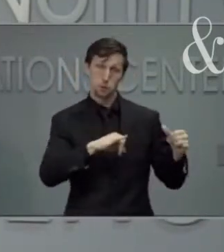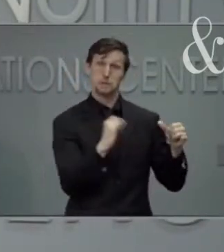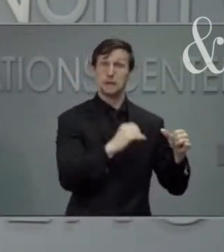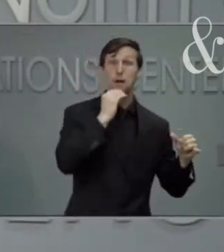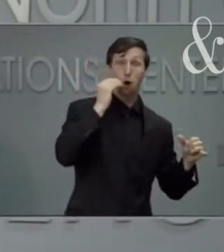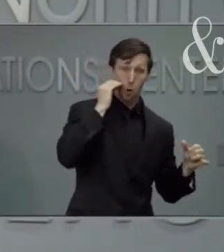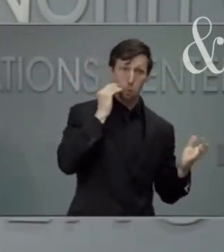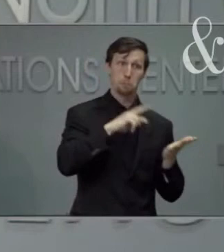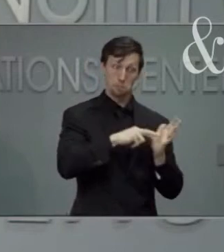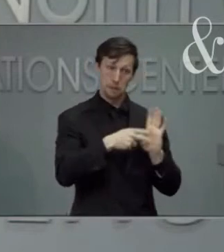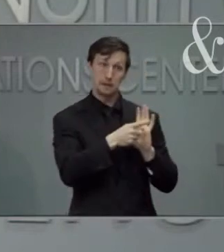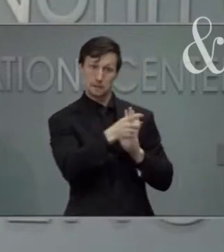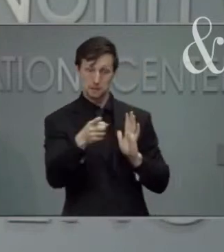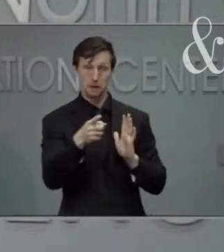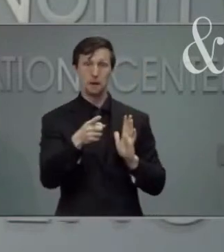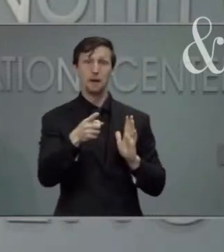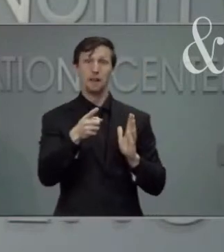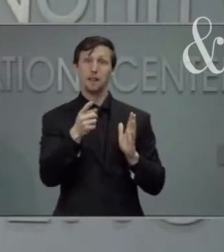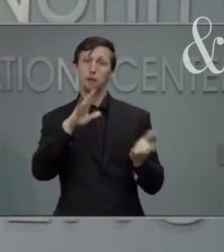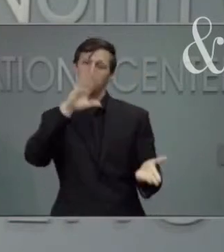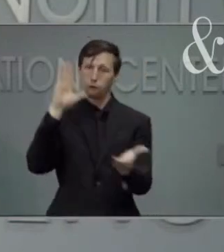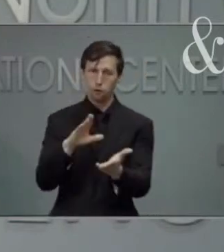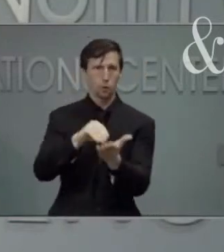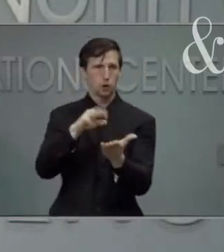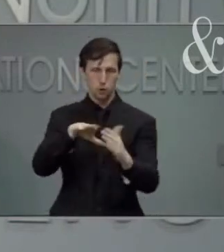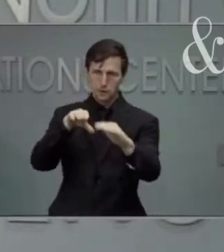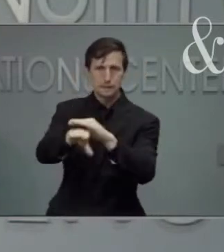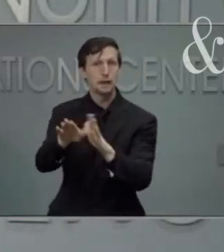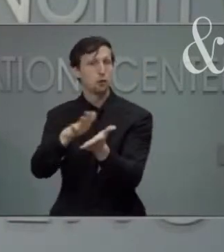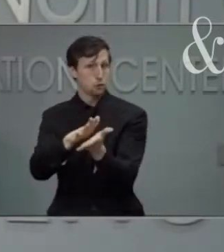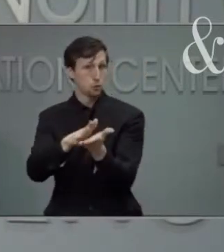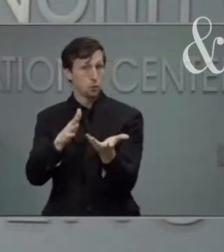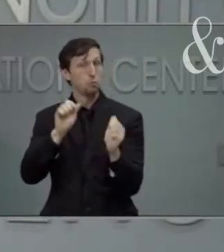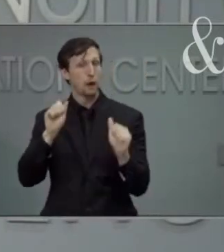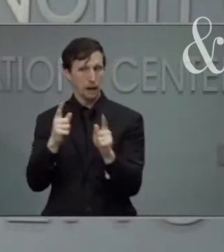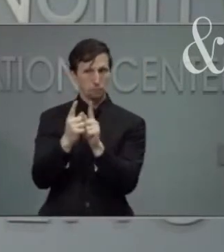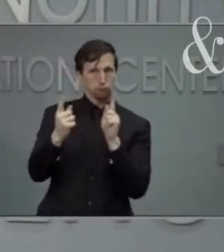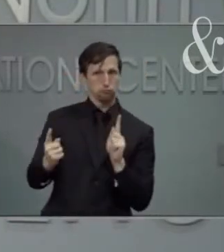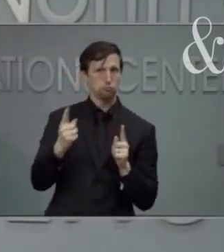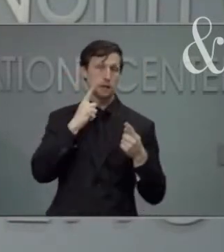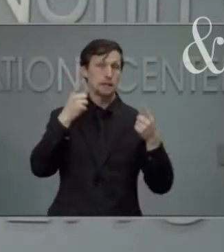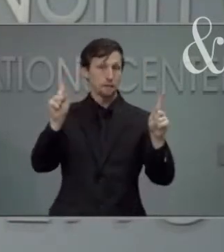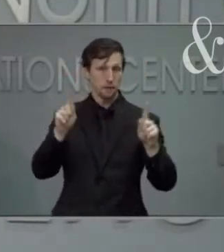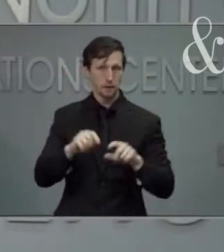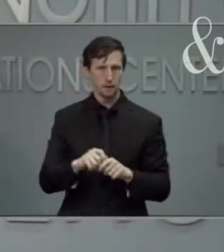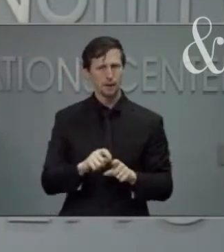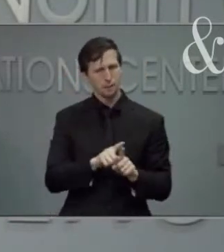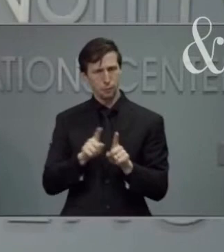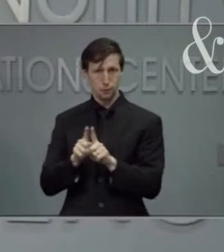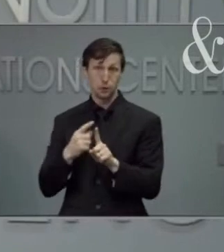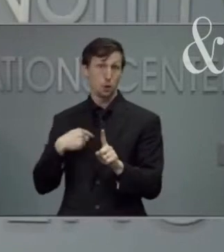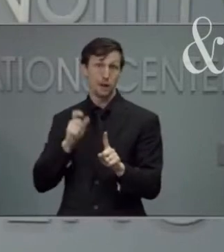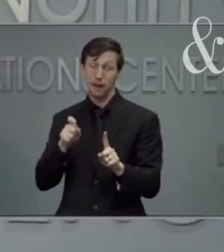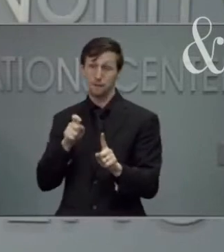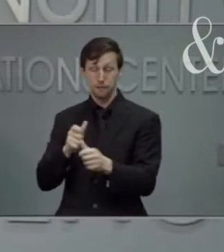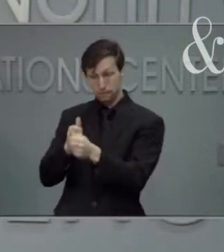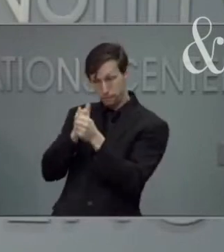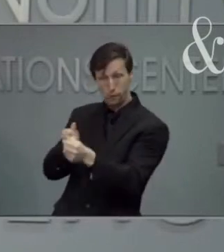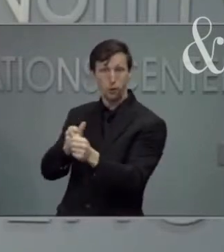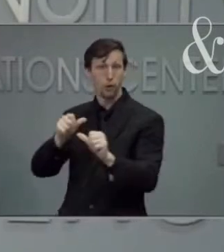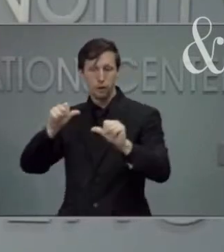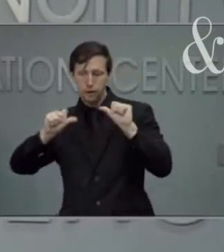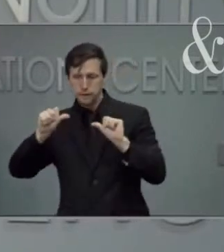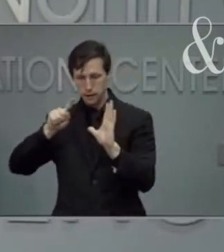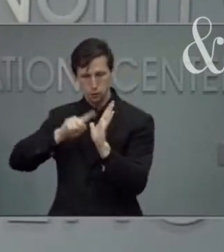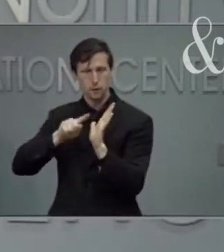got to stick to the science and to the research. And I think our health officials, I'll let Dr. Cohen come up and comment on that, but I think they